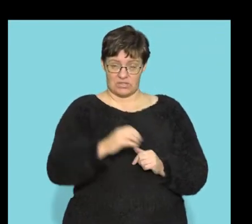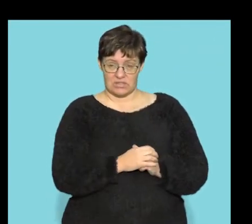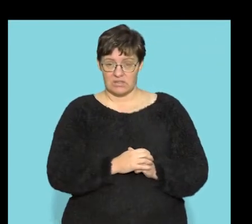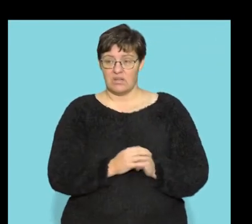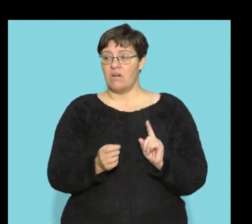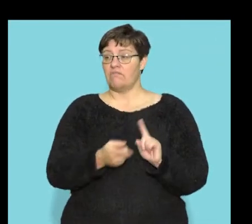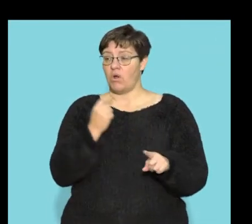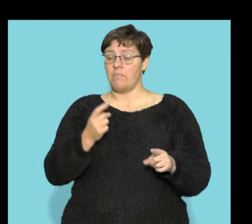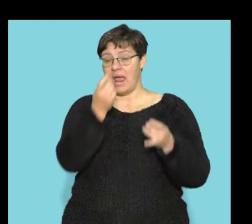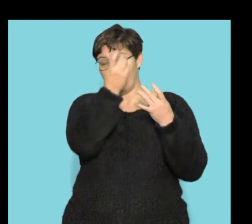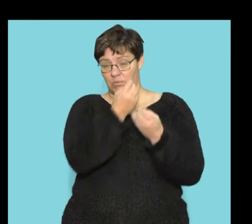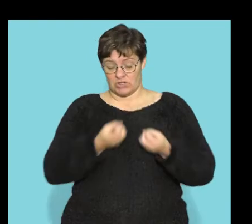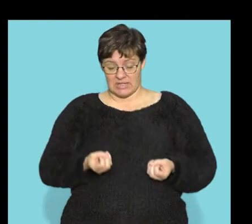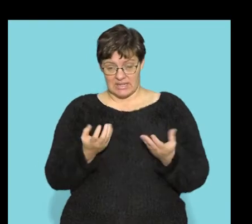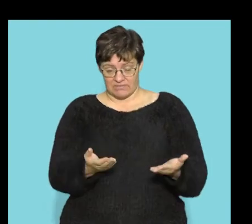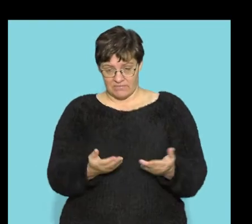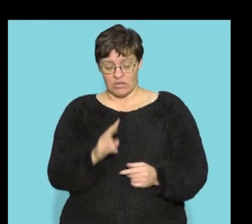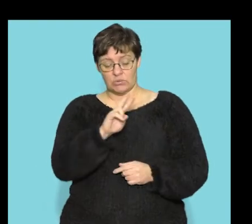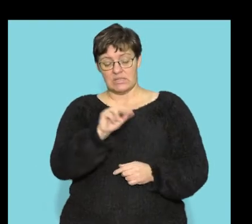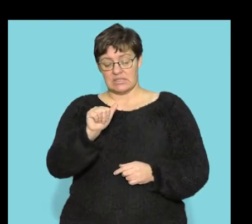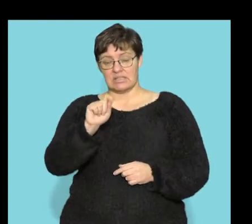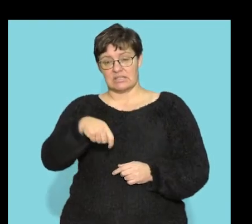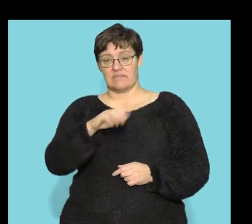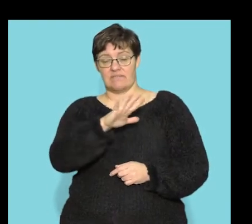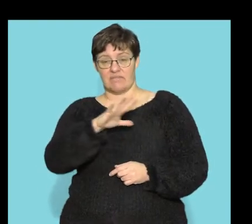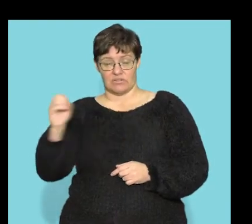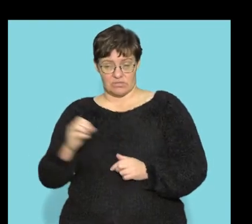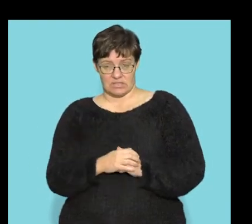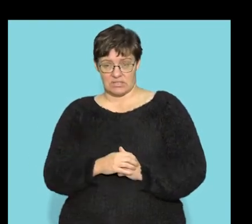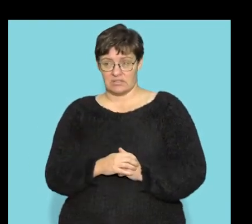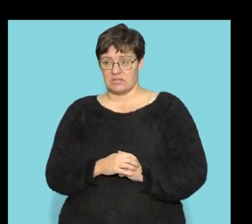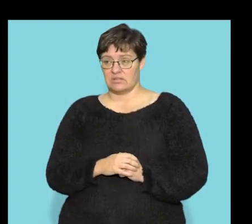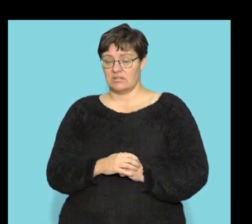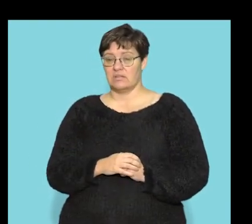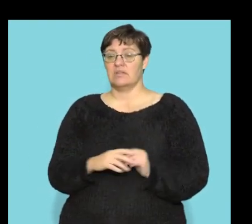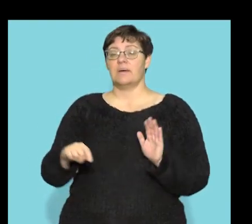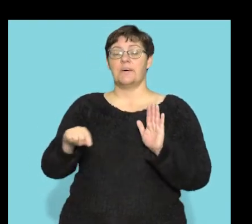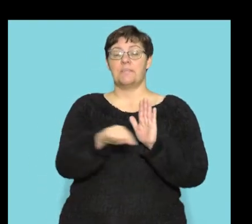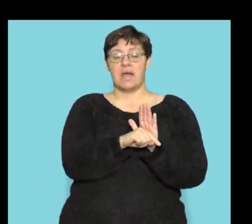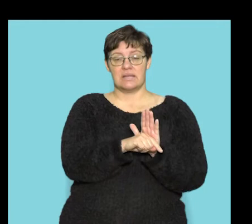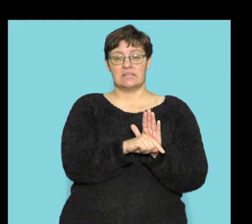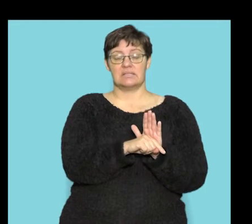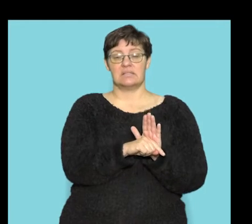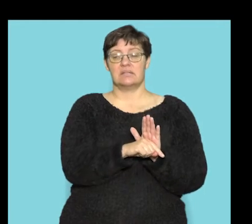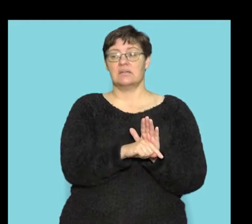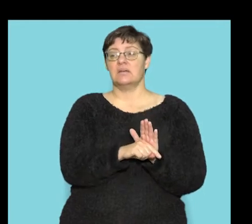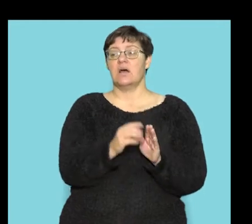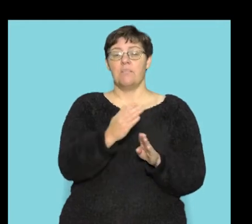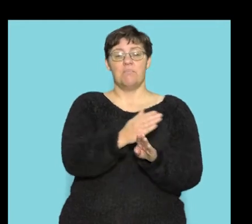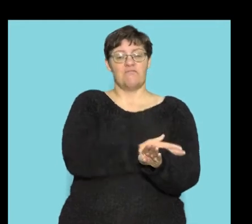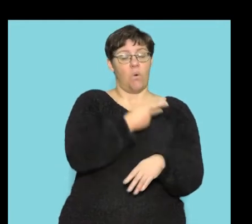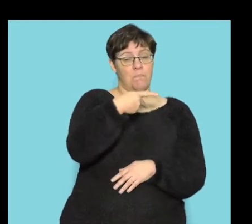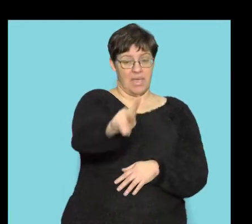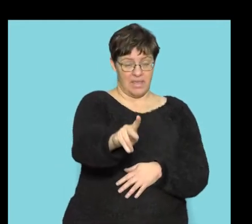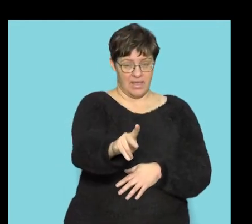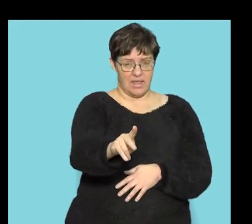given information, 26,500. There we go. Minus the prepayment. Why? Because